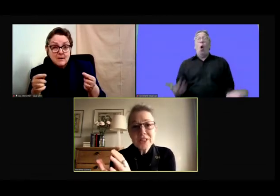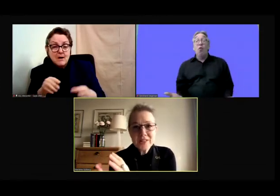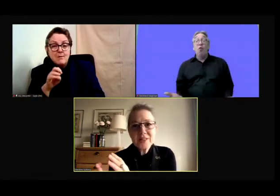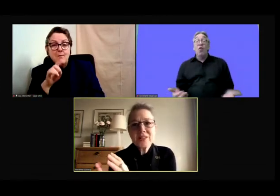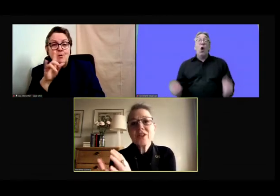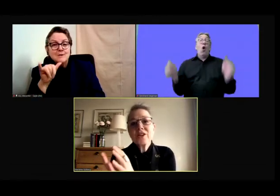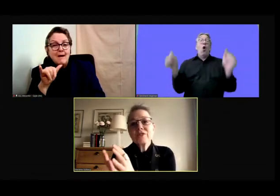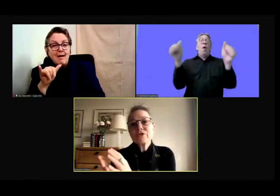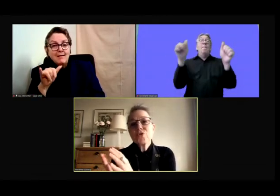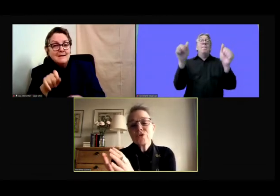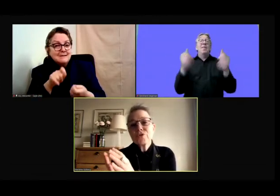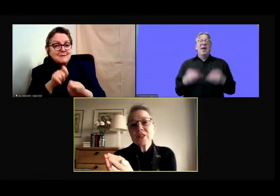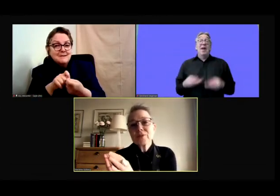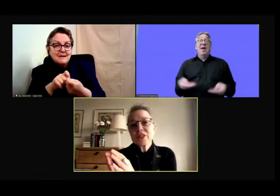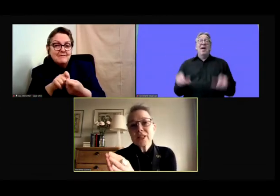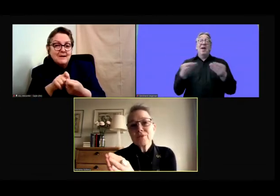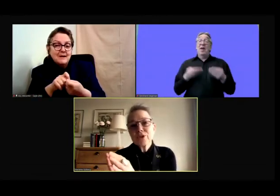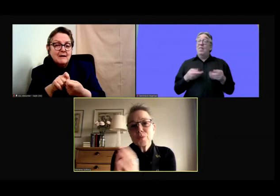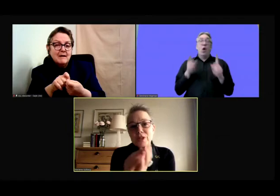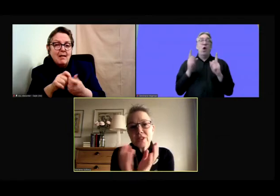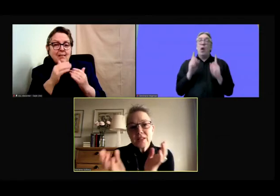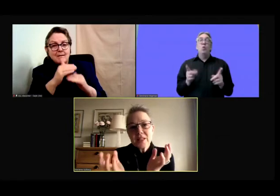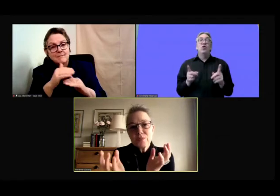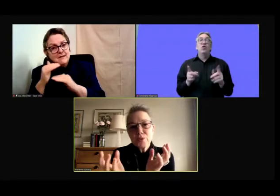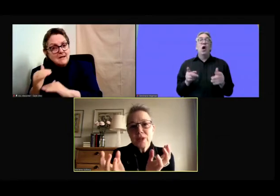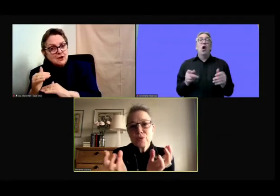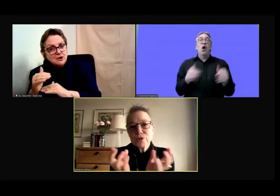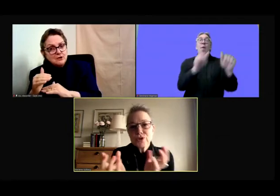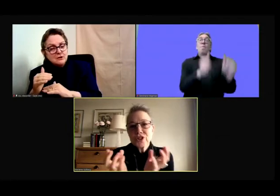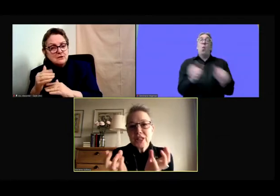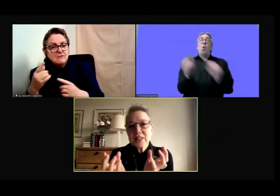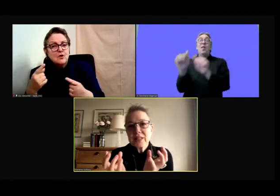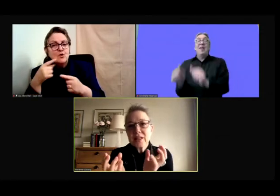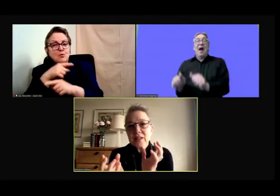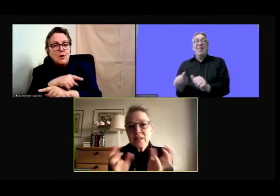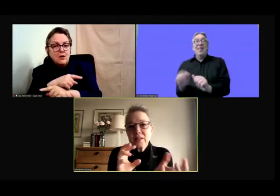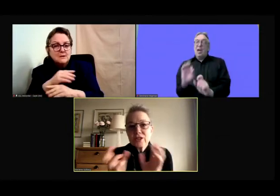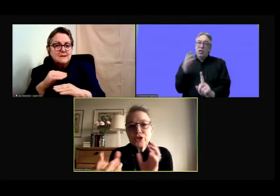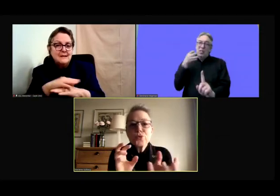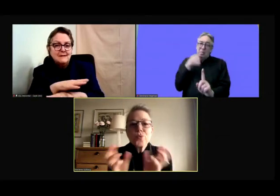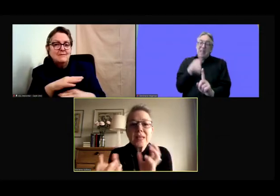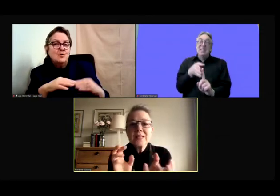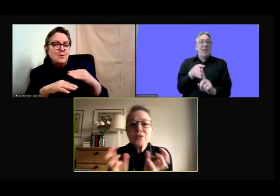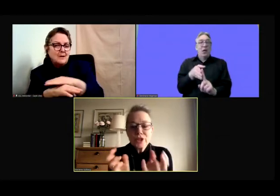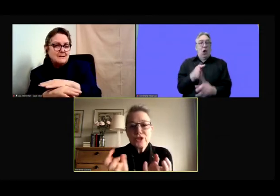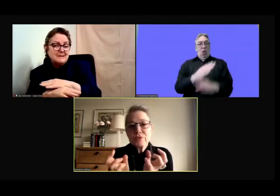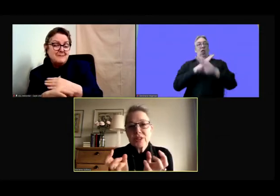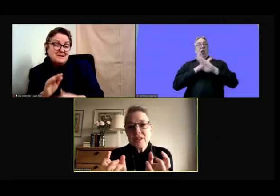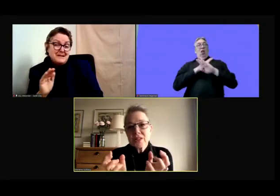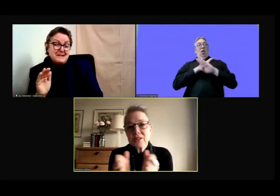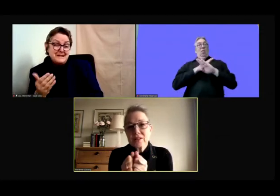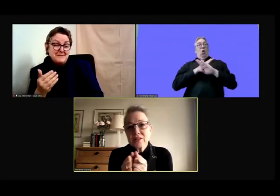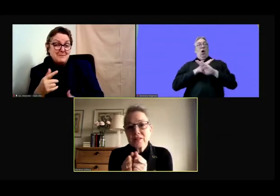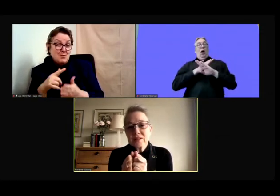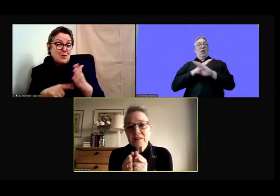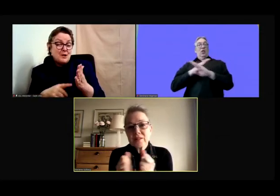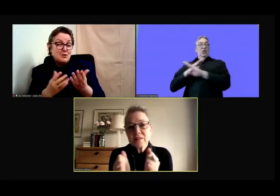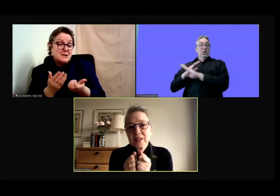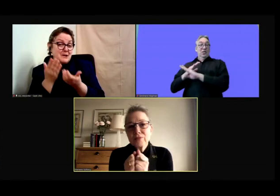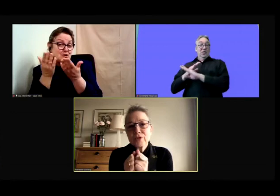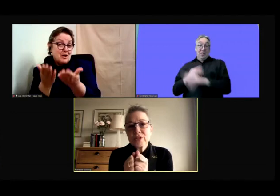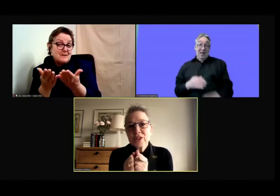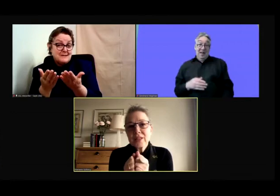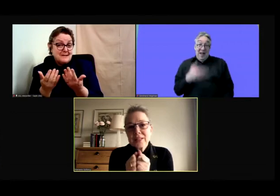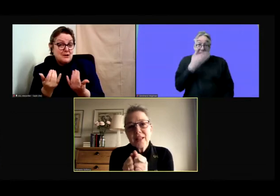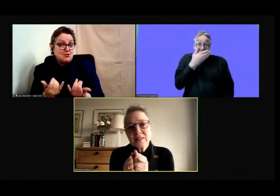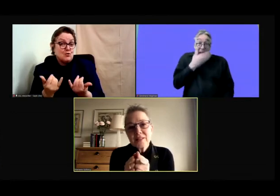modality-specific hindrances for cross-linguistic influence, because that seems to be what you're suggesting in the two ways in which you discuss